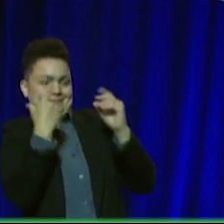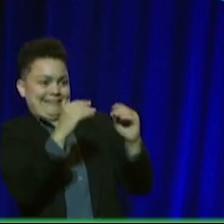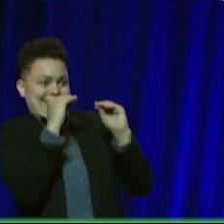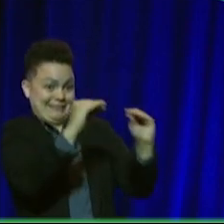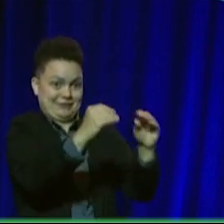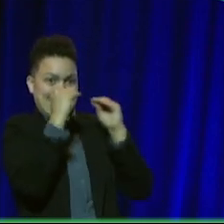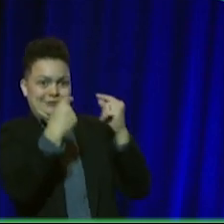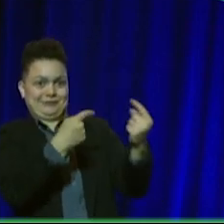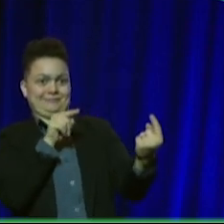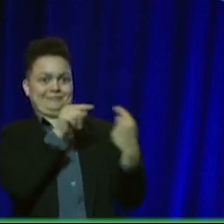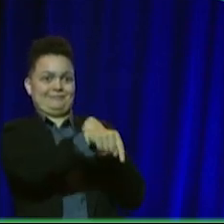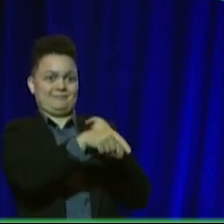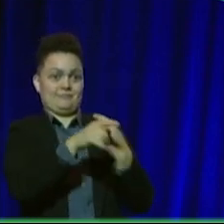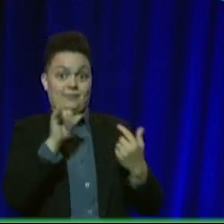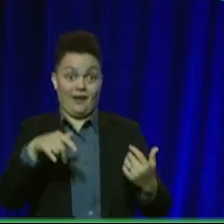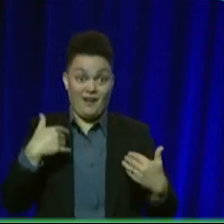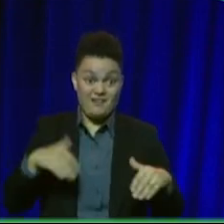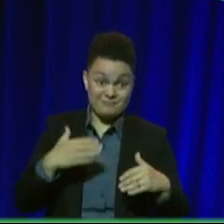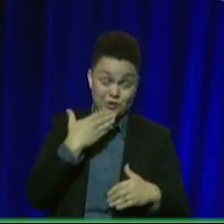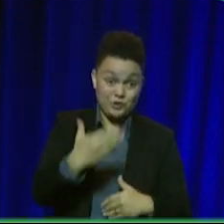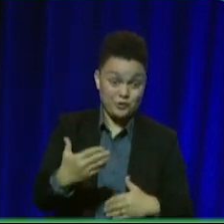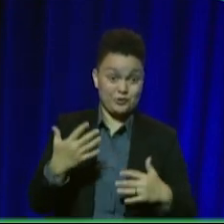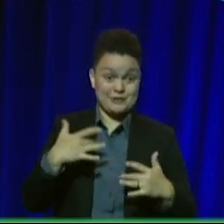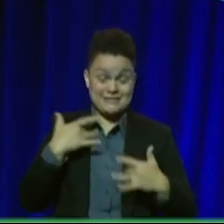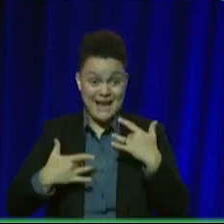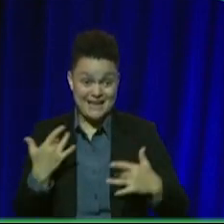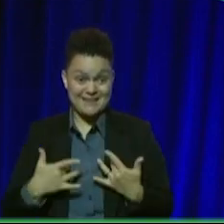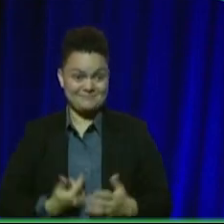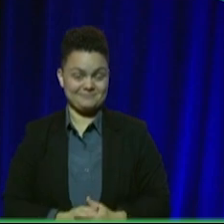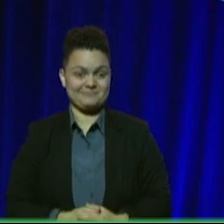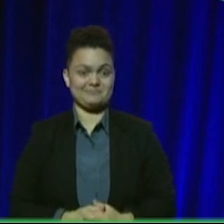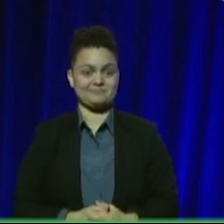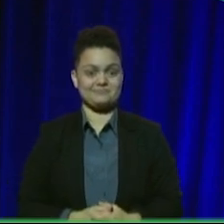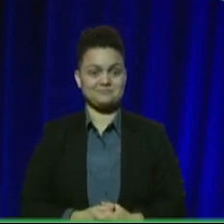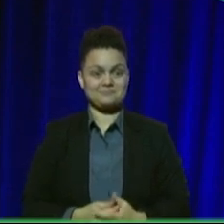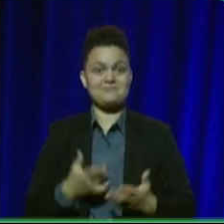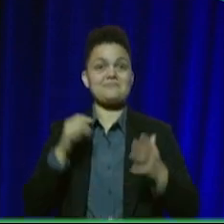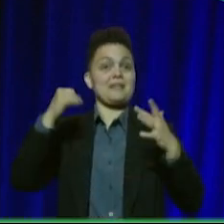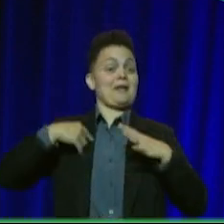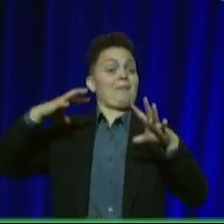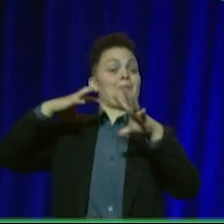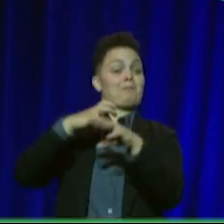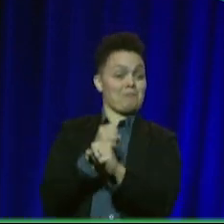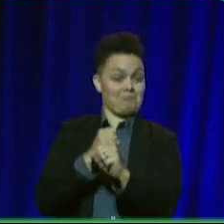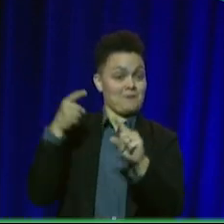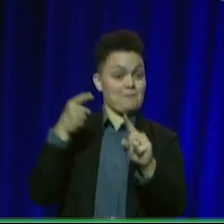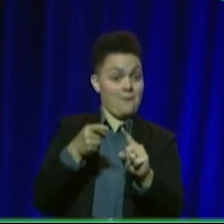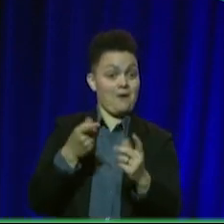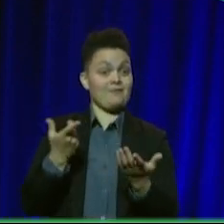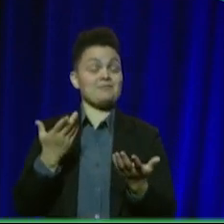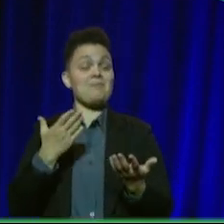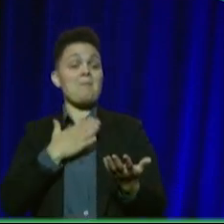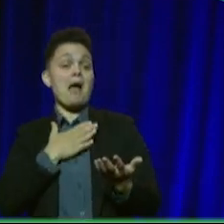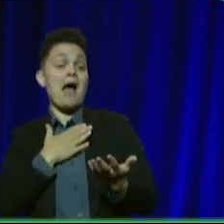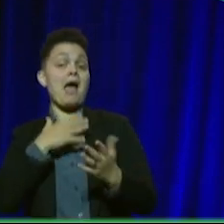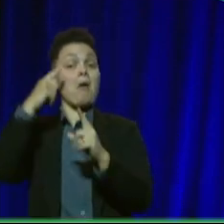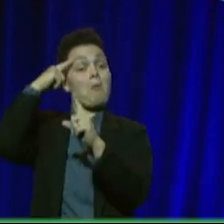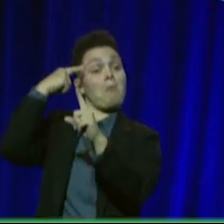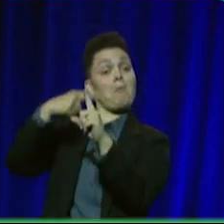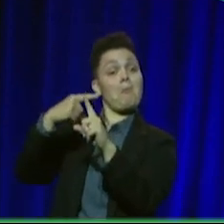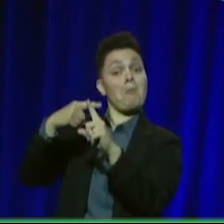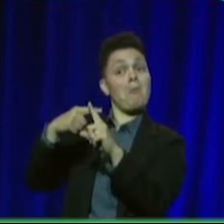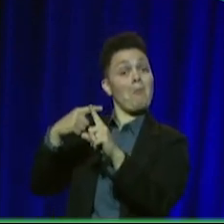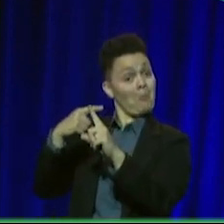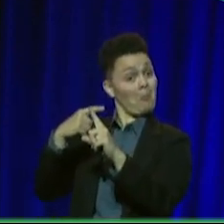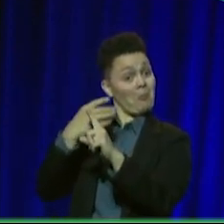and super exciting. So to just sum up my level of enthusiasm and optimism is to say that for the first